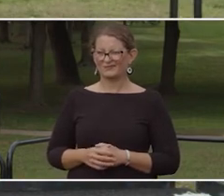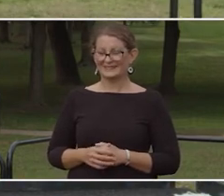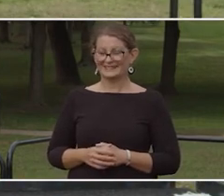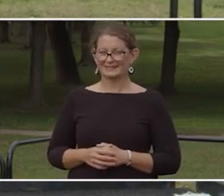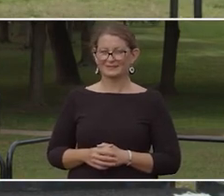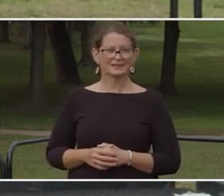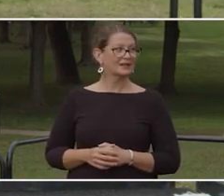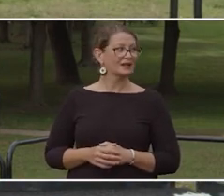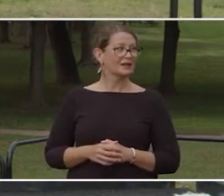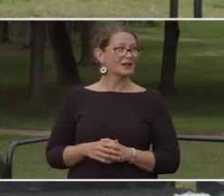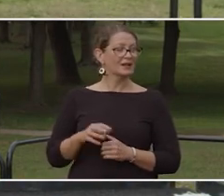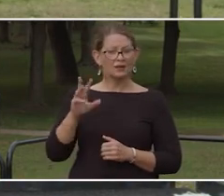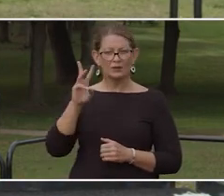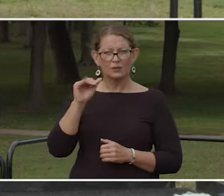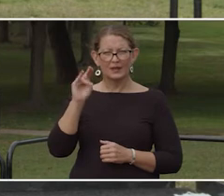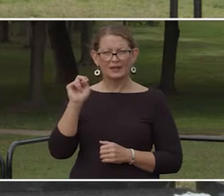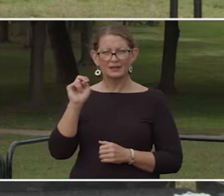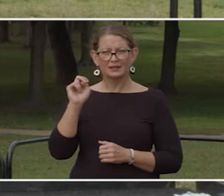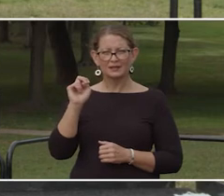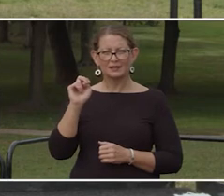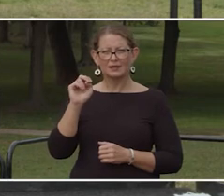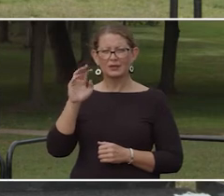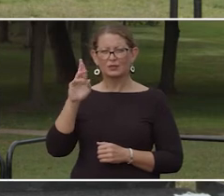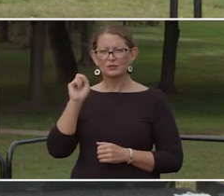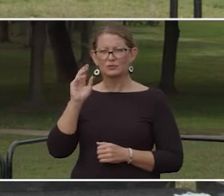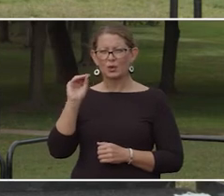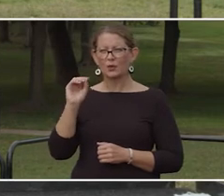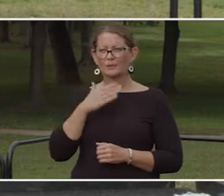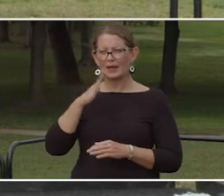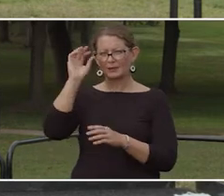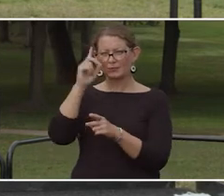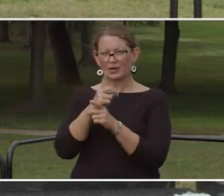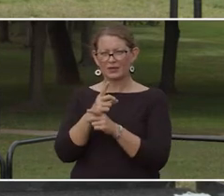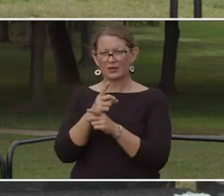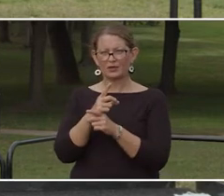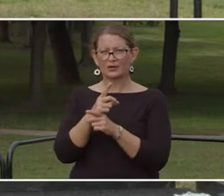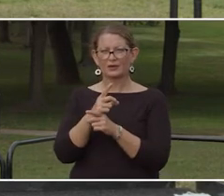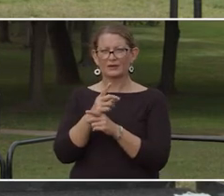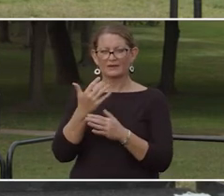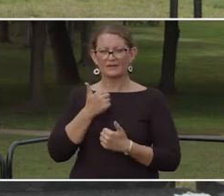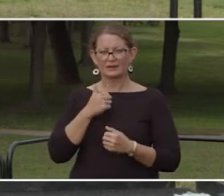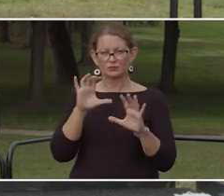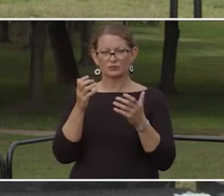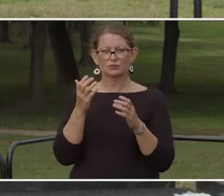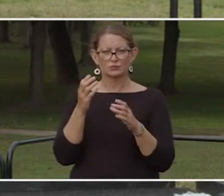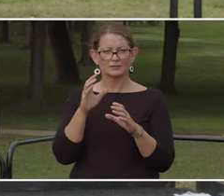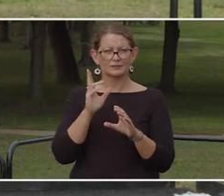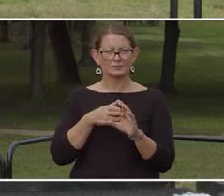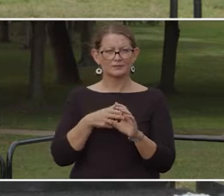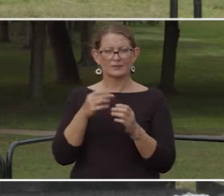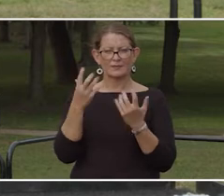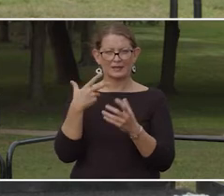William LaRusso, friend, brother in arms, member of a veterans group that meets together for